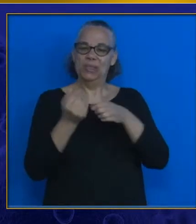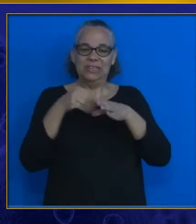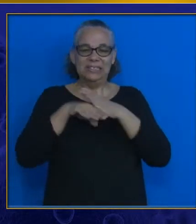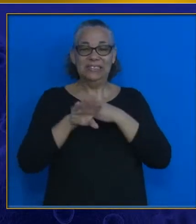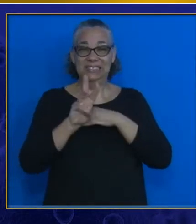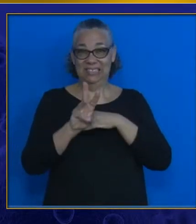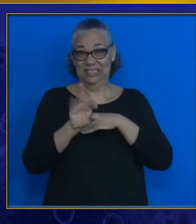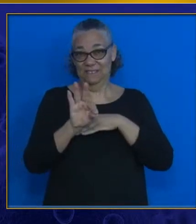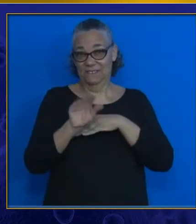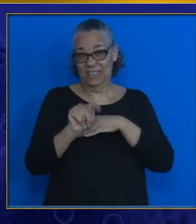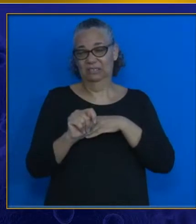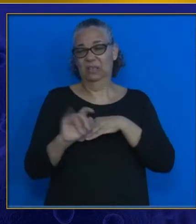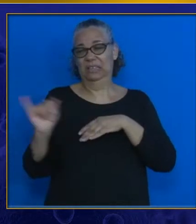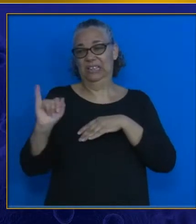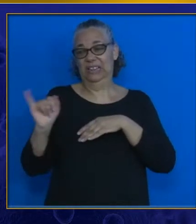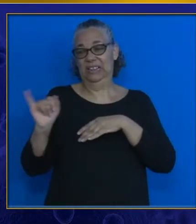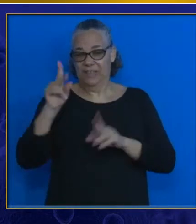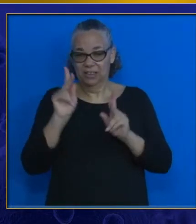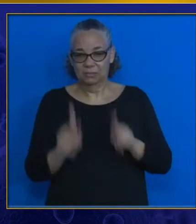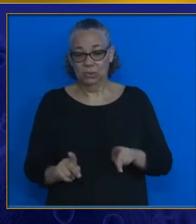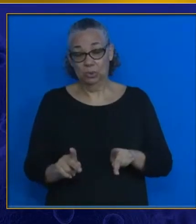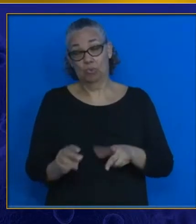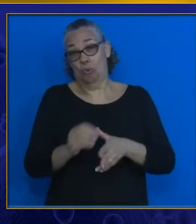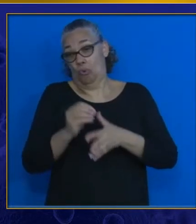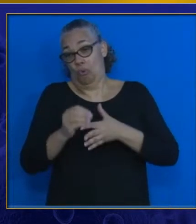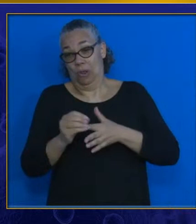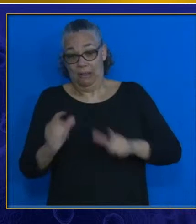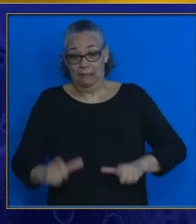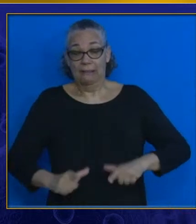with a person in any setting, living in the